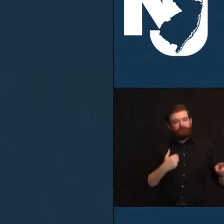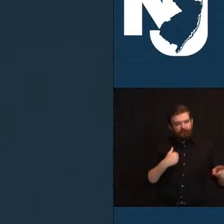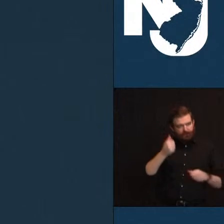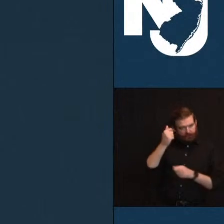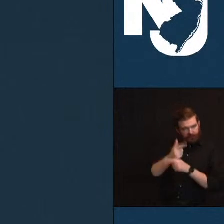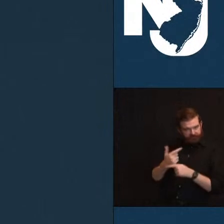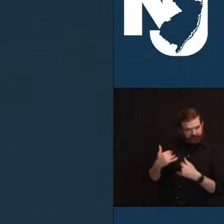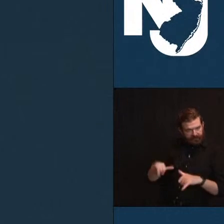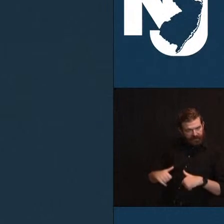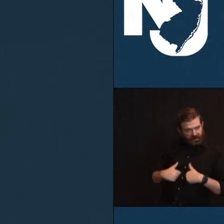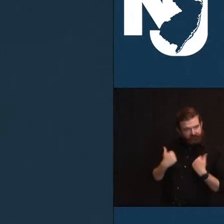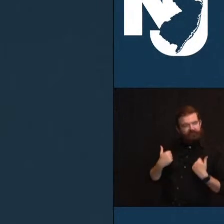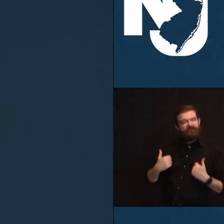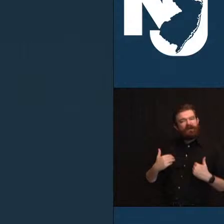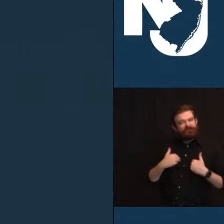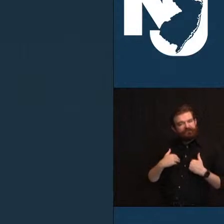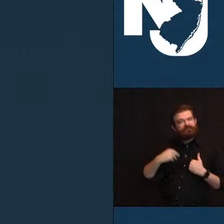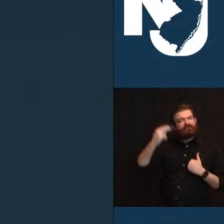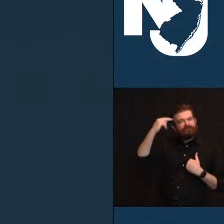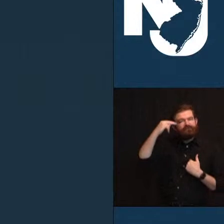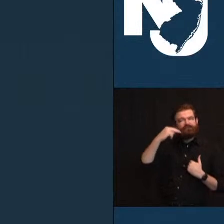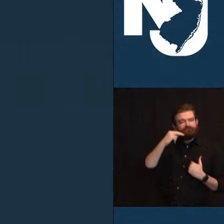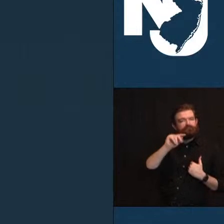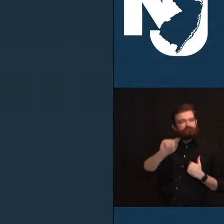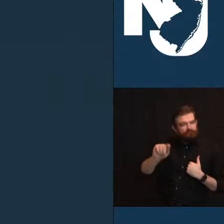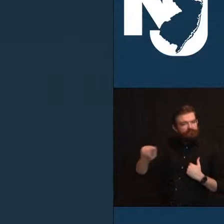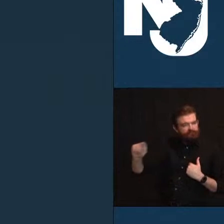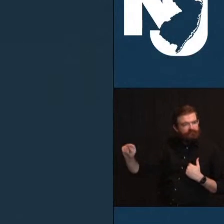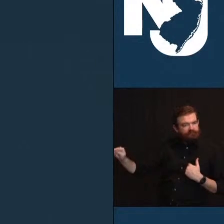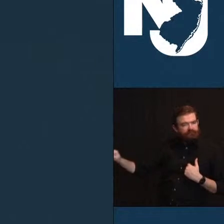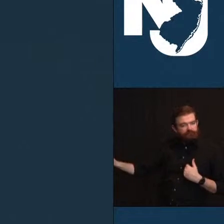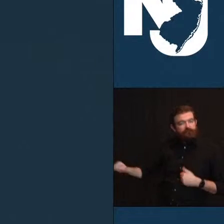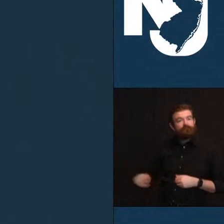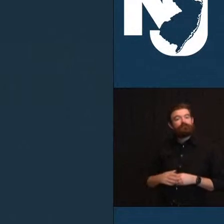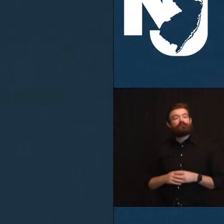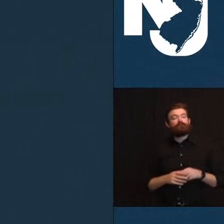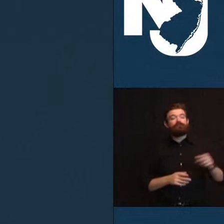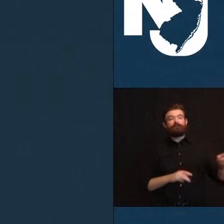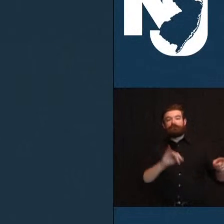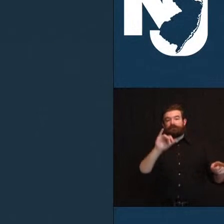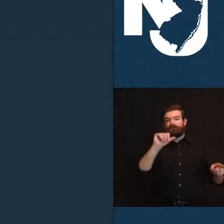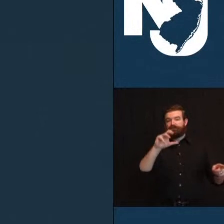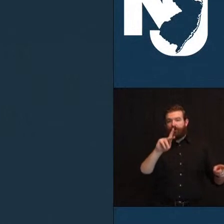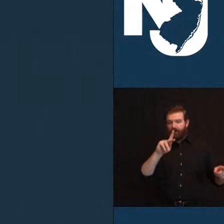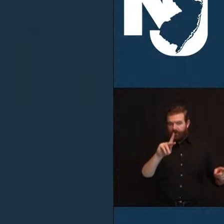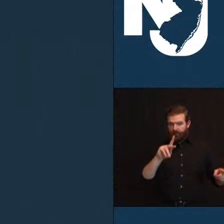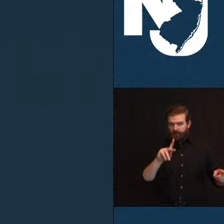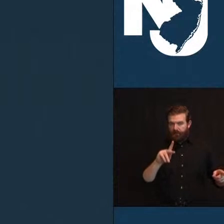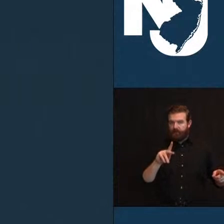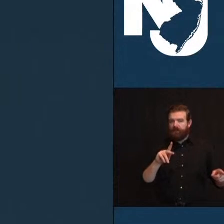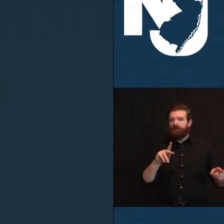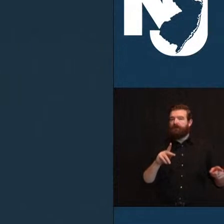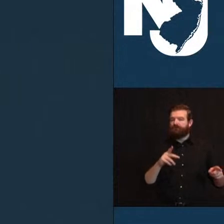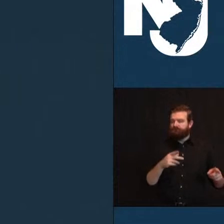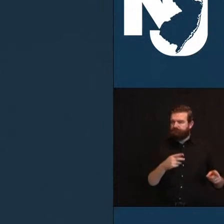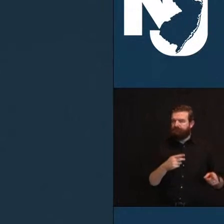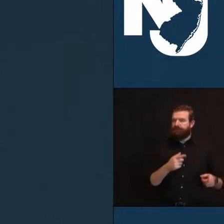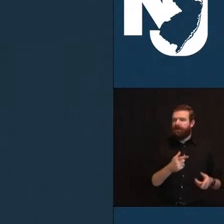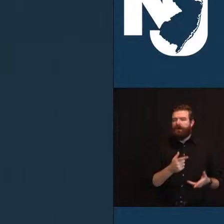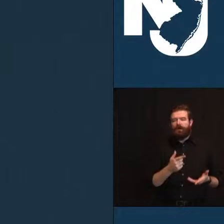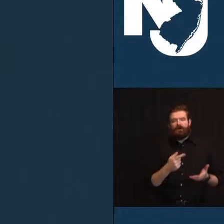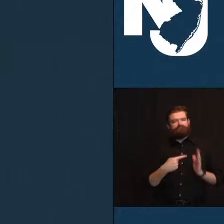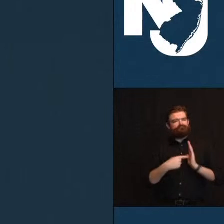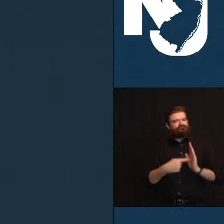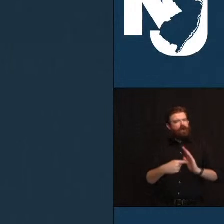Service comes in many different ways. Jack served us by leading us in conversation, bringing us closer together by